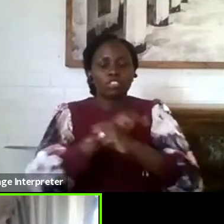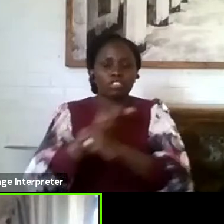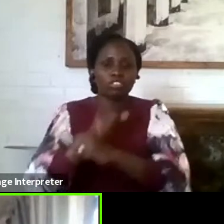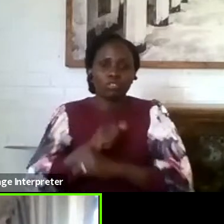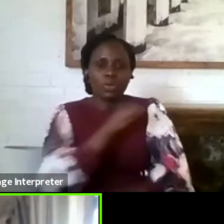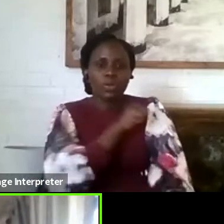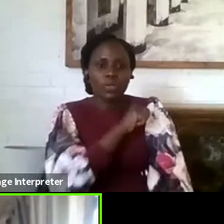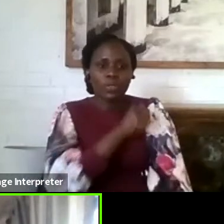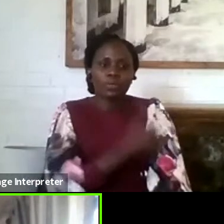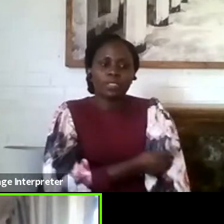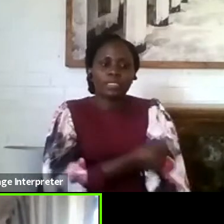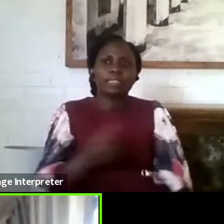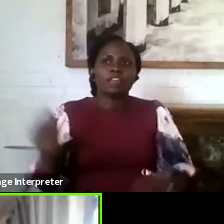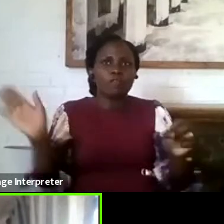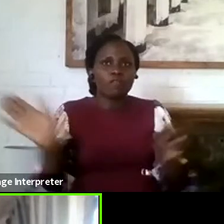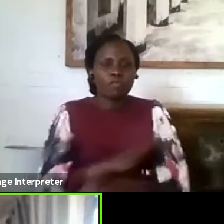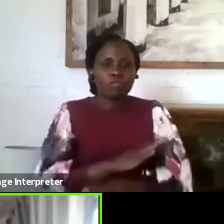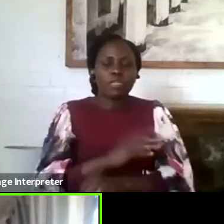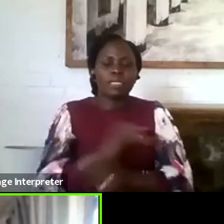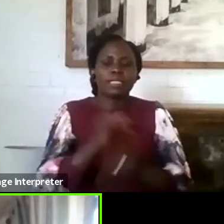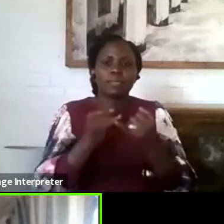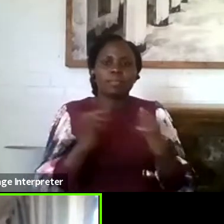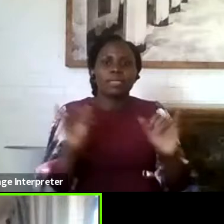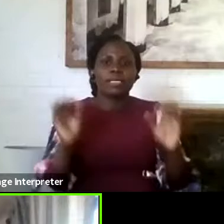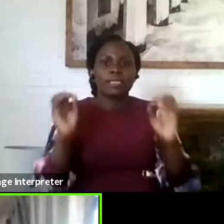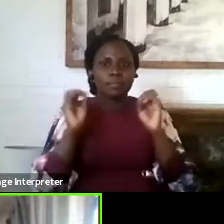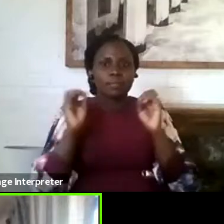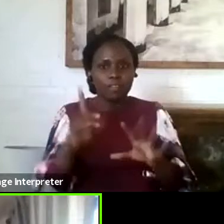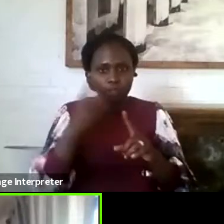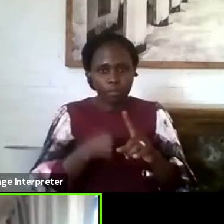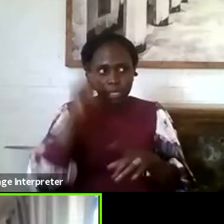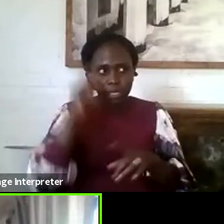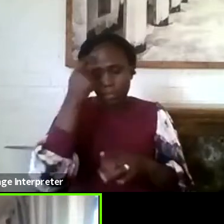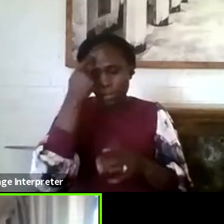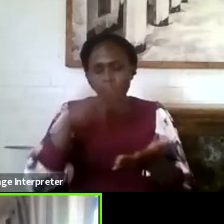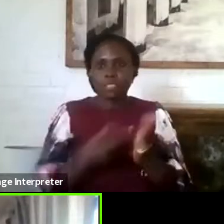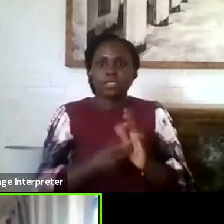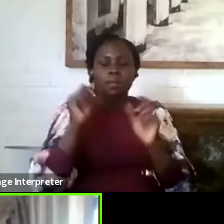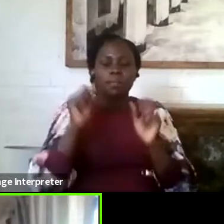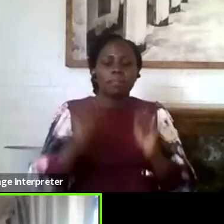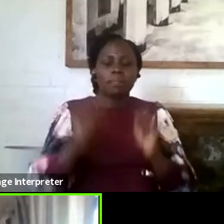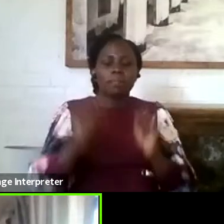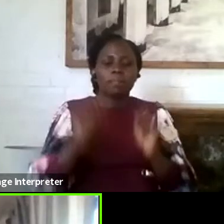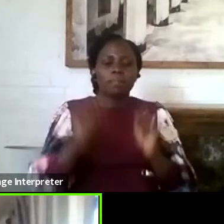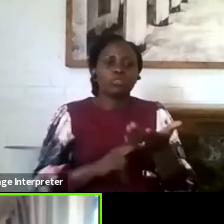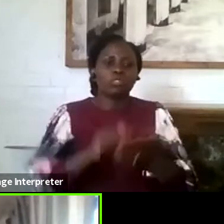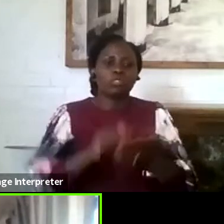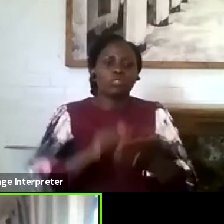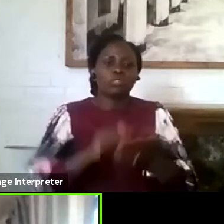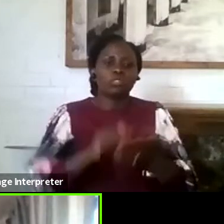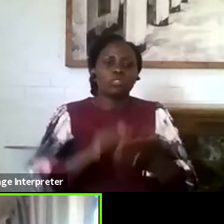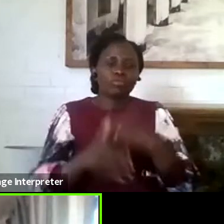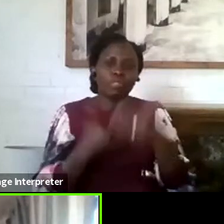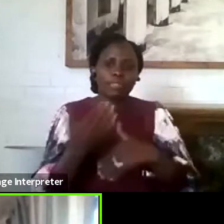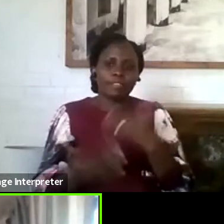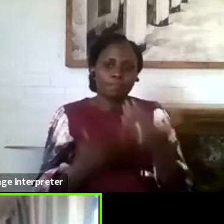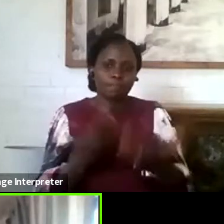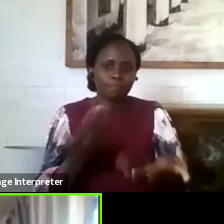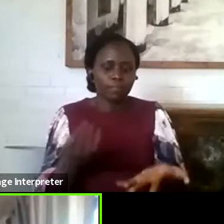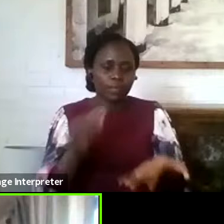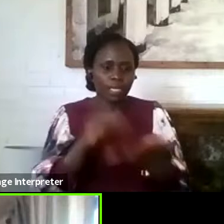independent from the government, then it might make the entire process redundant. Data